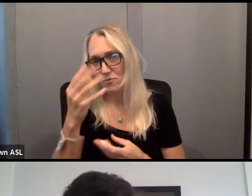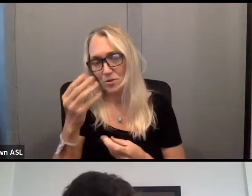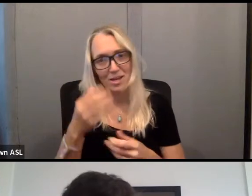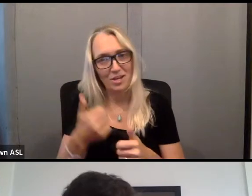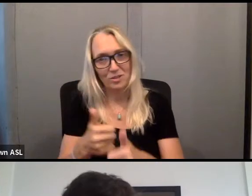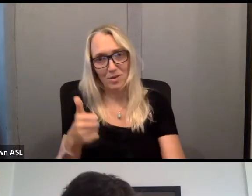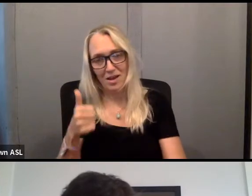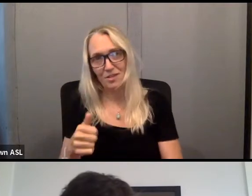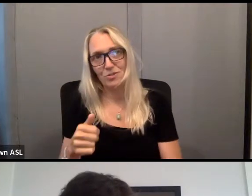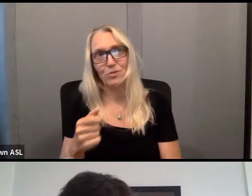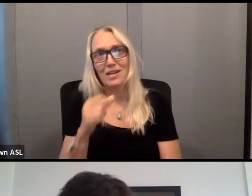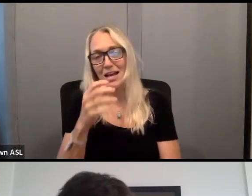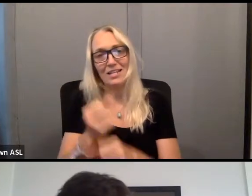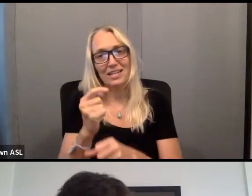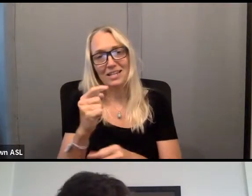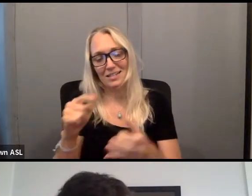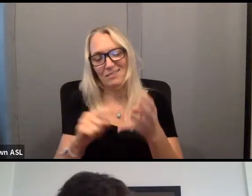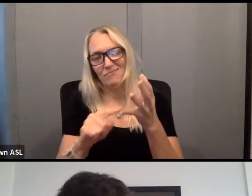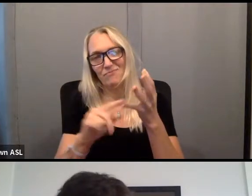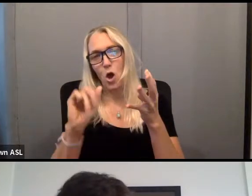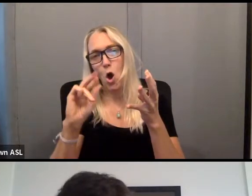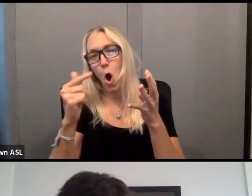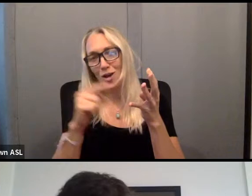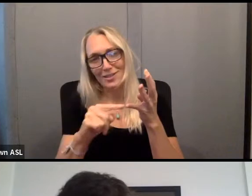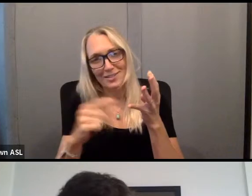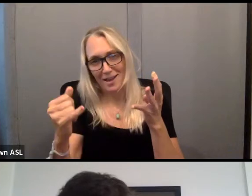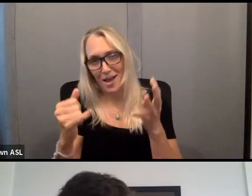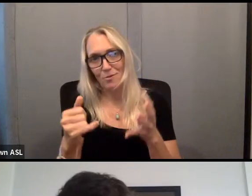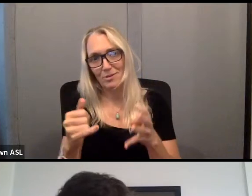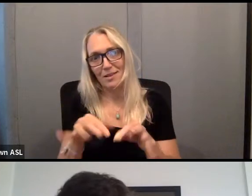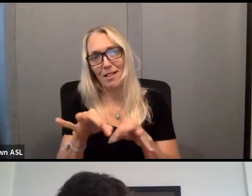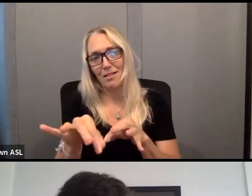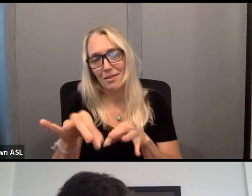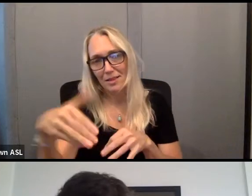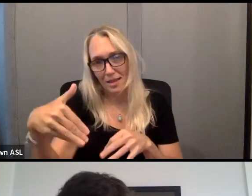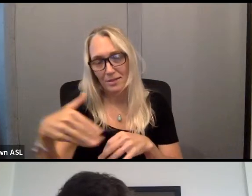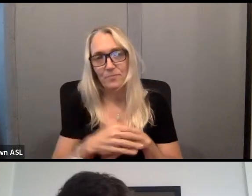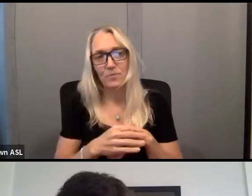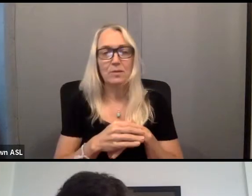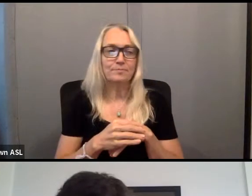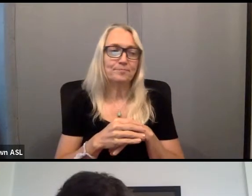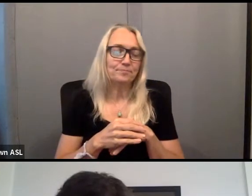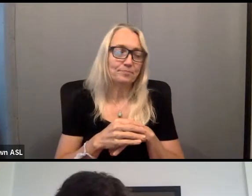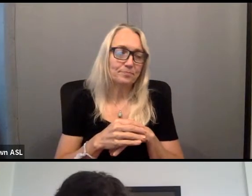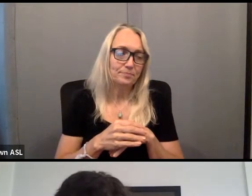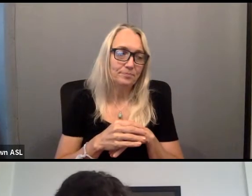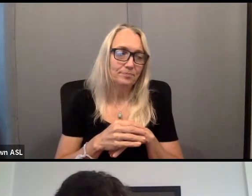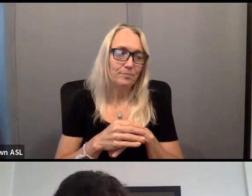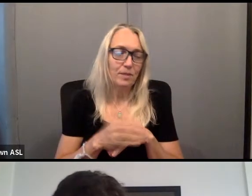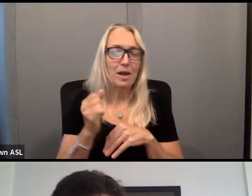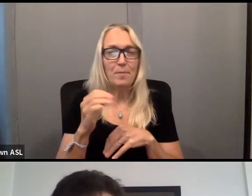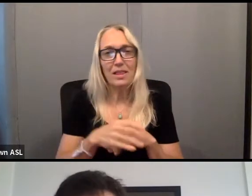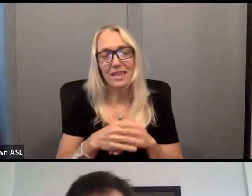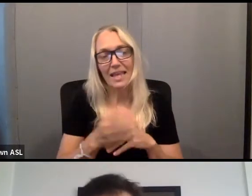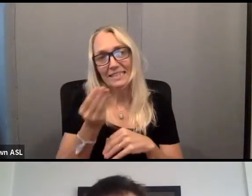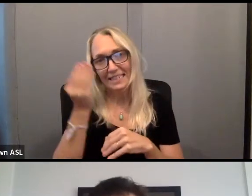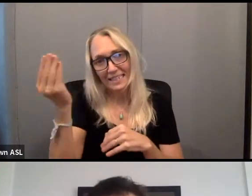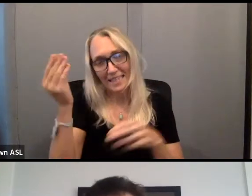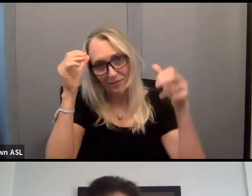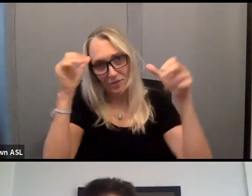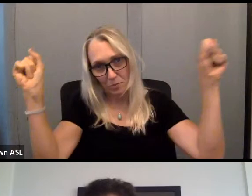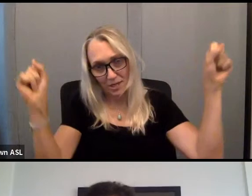late August. Nonetheless, in late April, the Census Bureau did deliver to the President and the nation